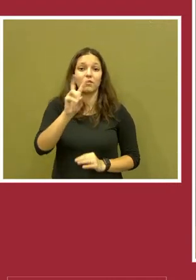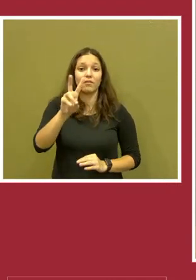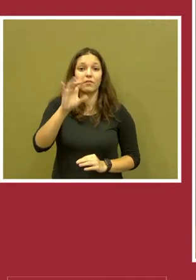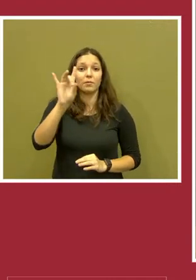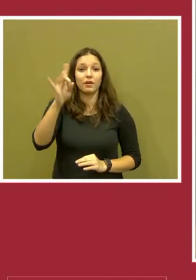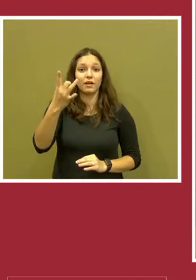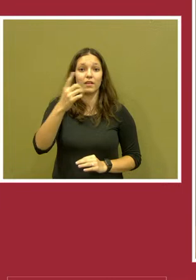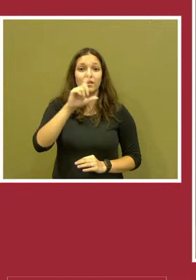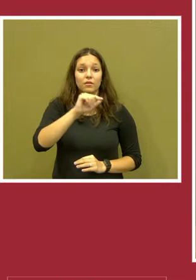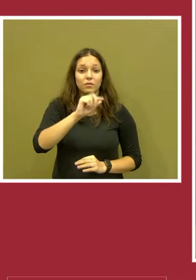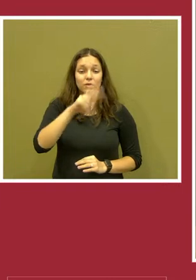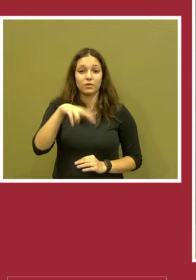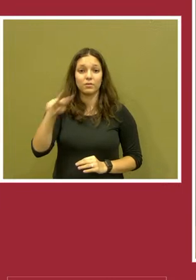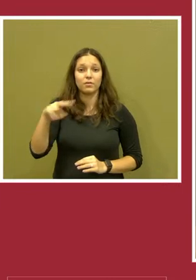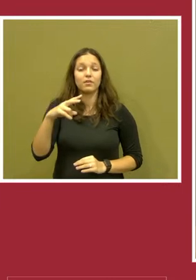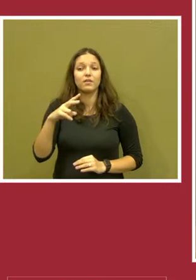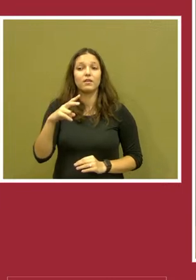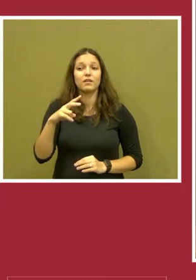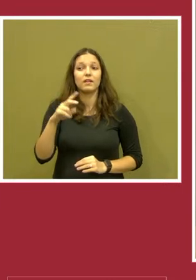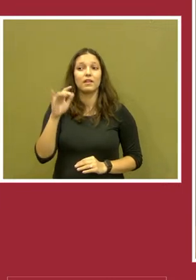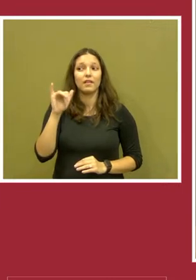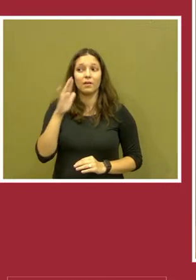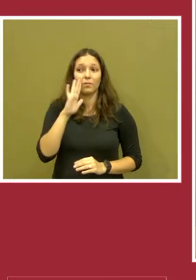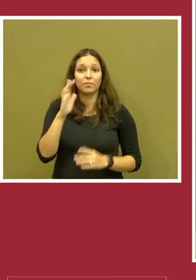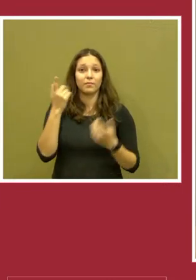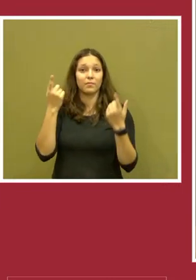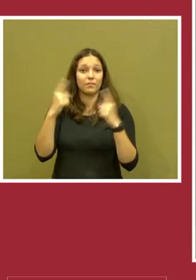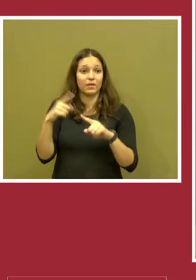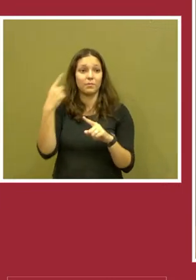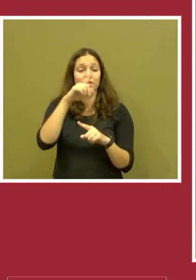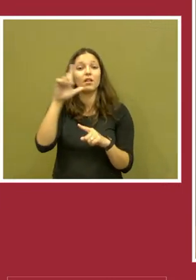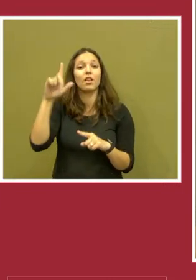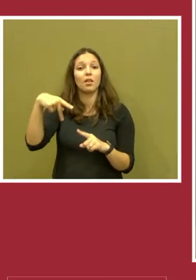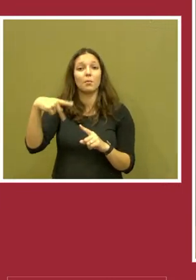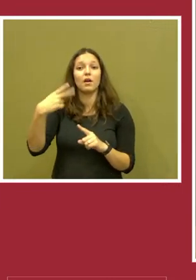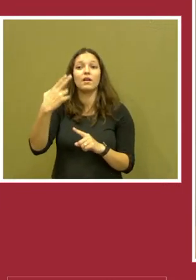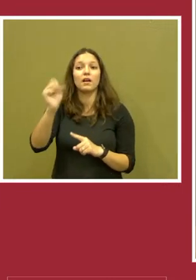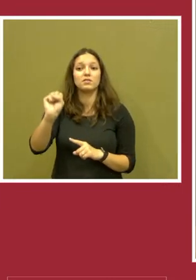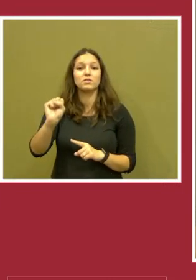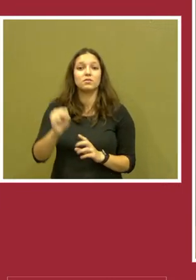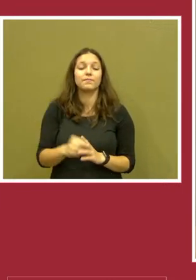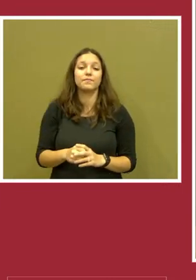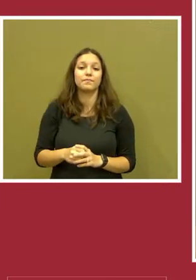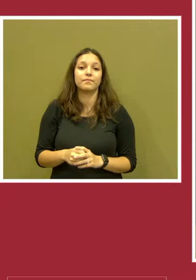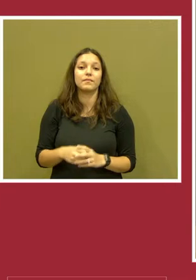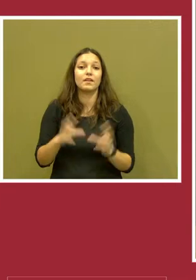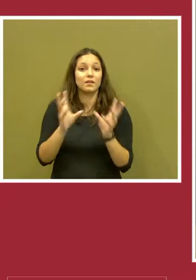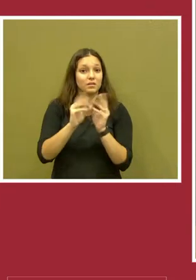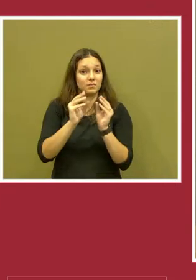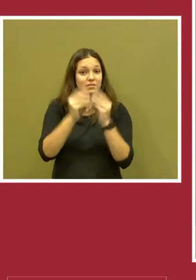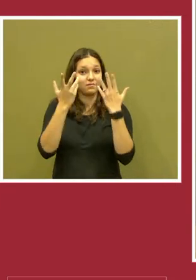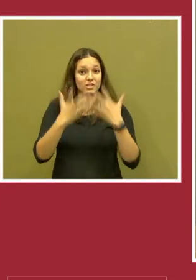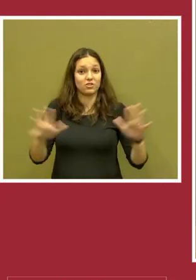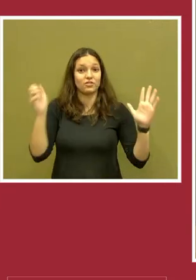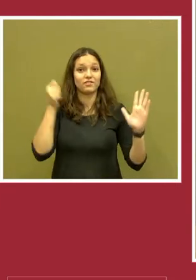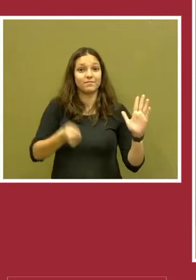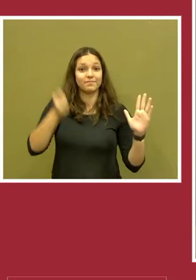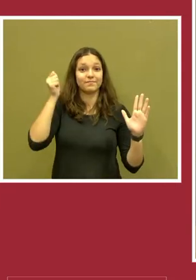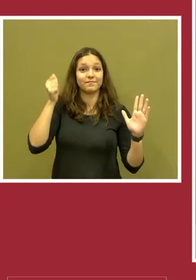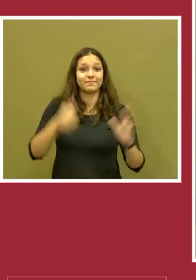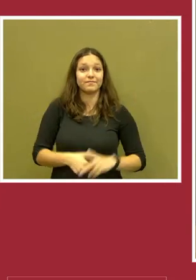November 8th, 2022. And that is actually going to be held in South County at Lapine High School. With that said, this meeting is adjourned.